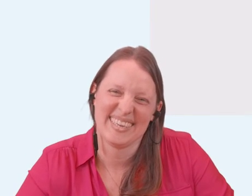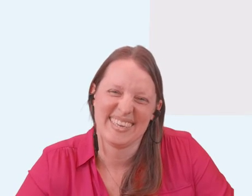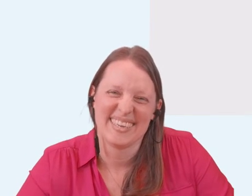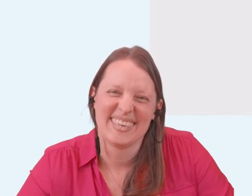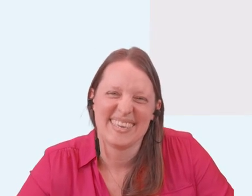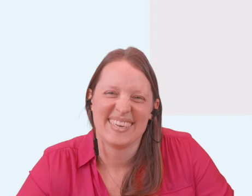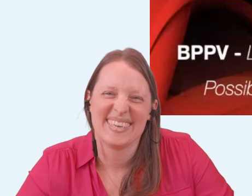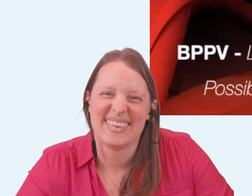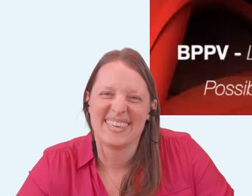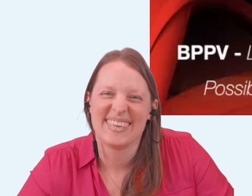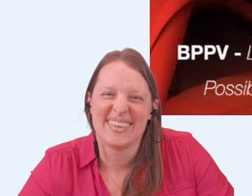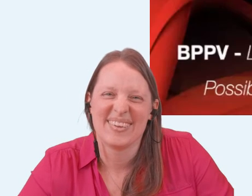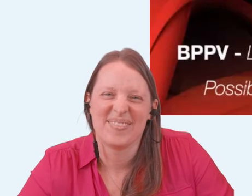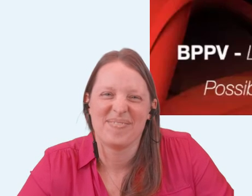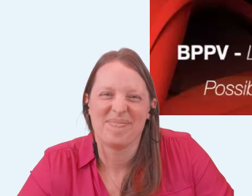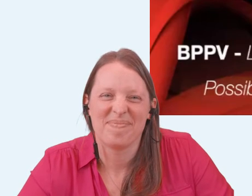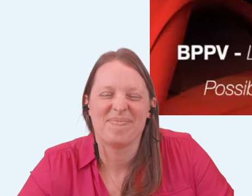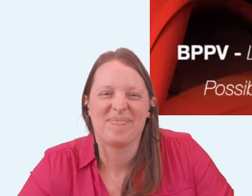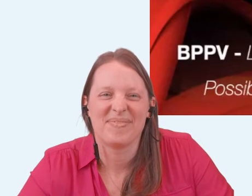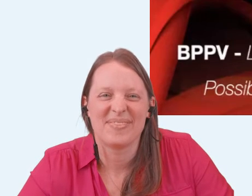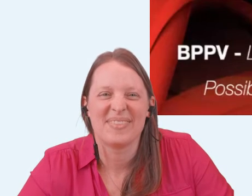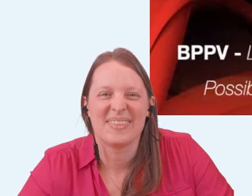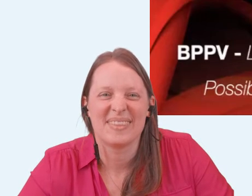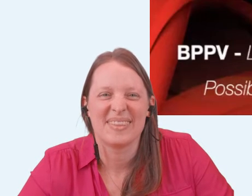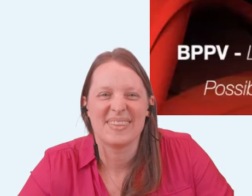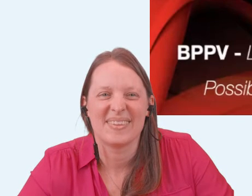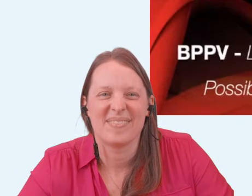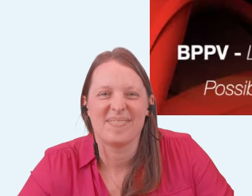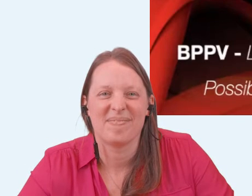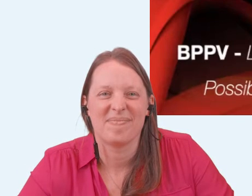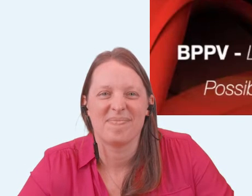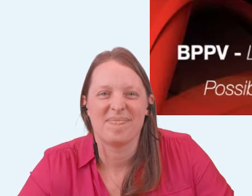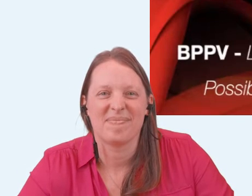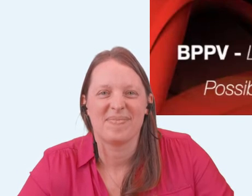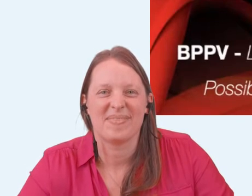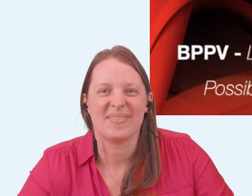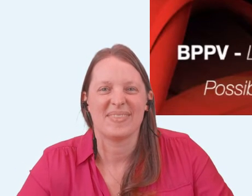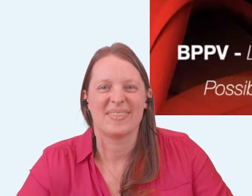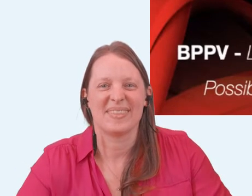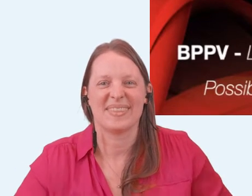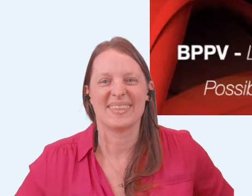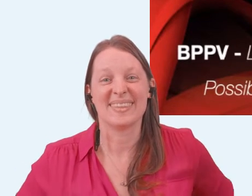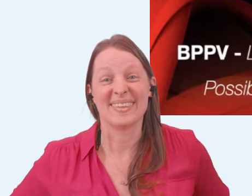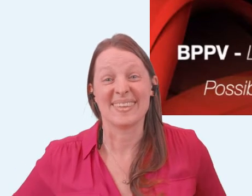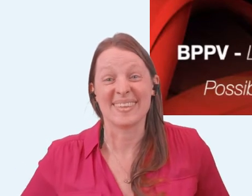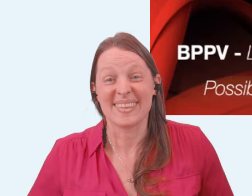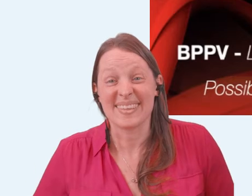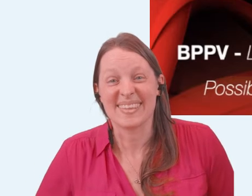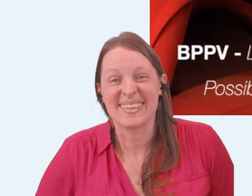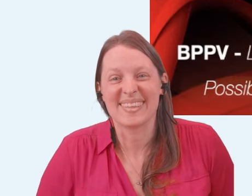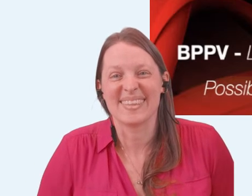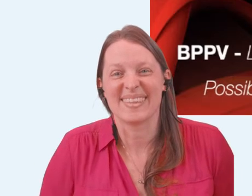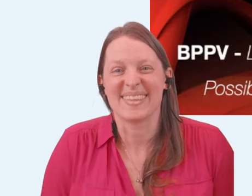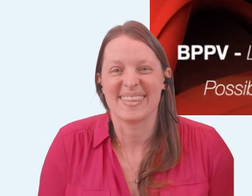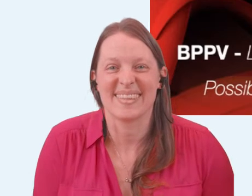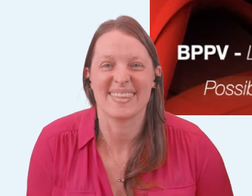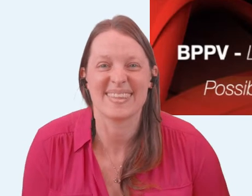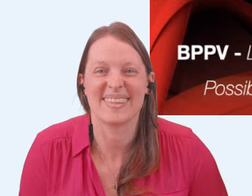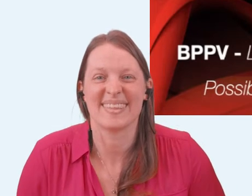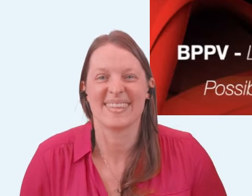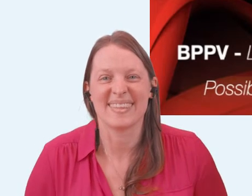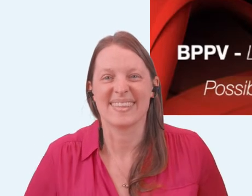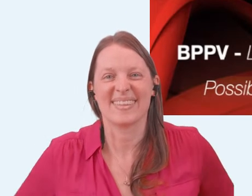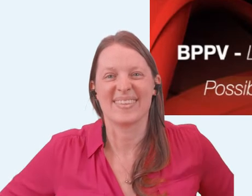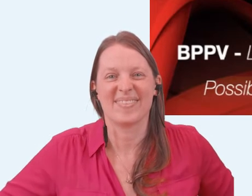He solved the problem. Okay. Now I'm going to show you one interesting case. A